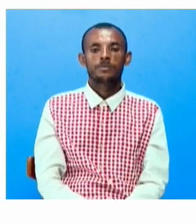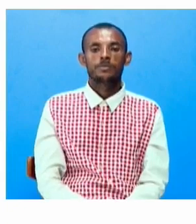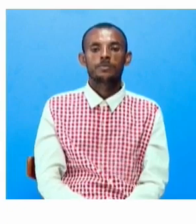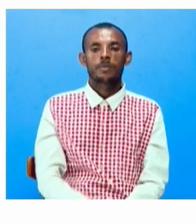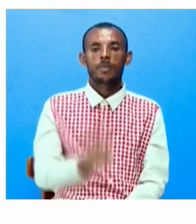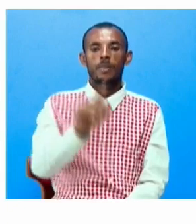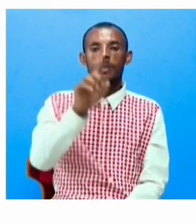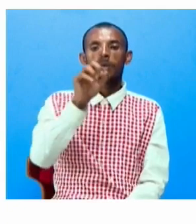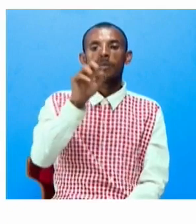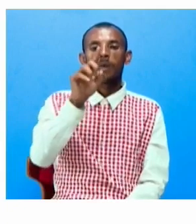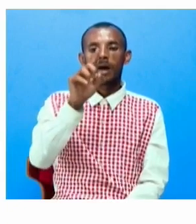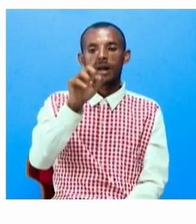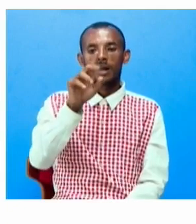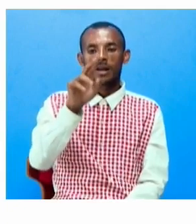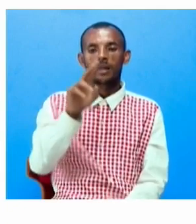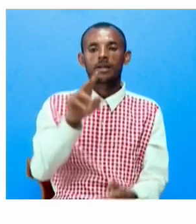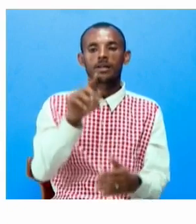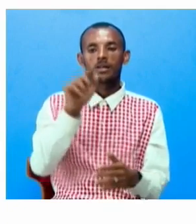1 ratio